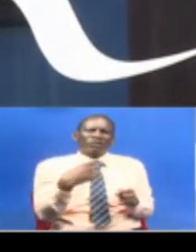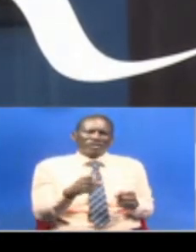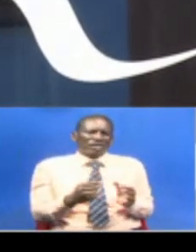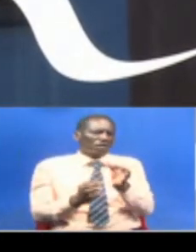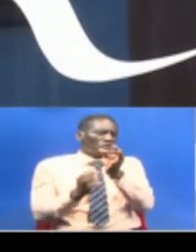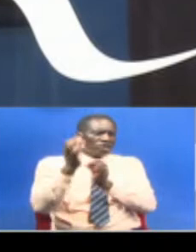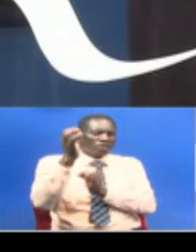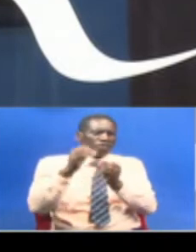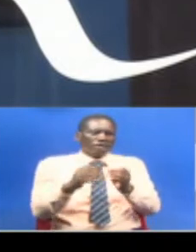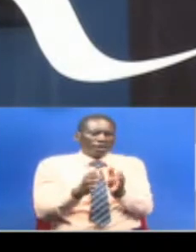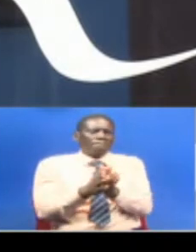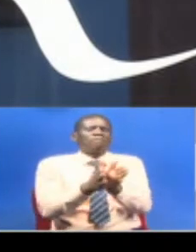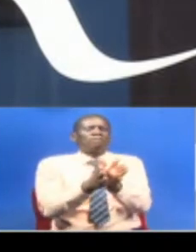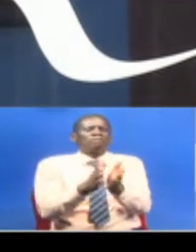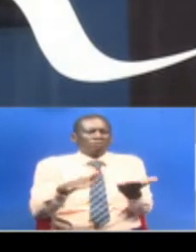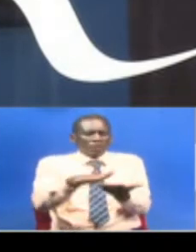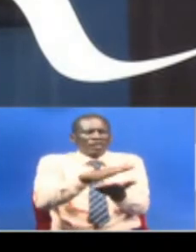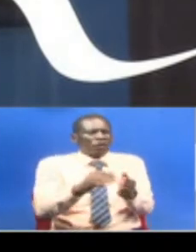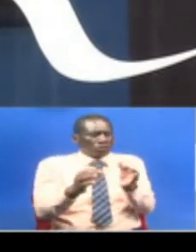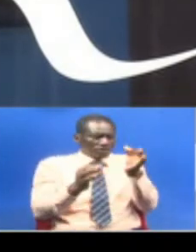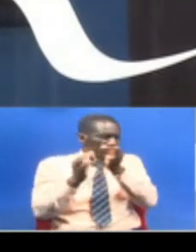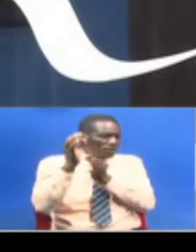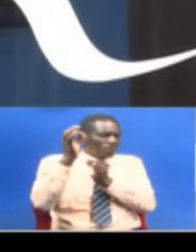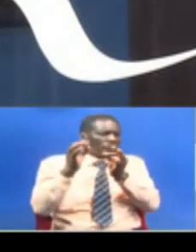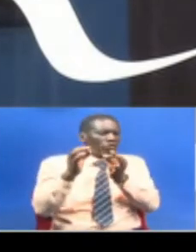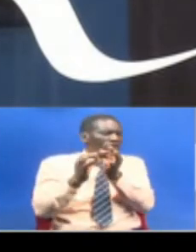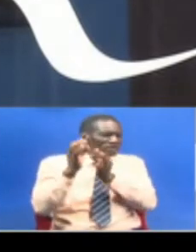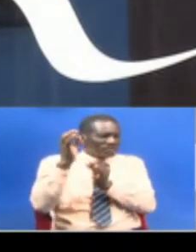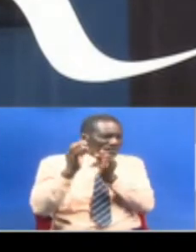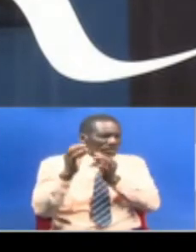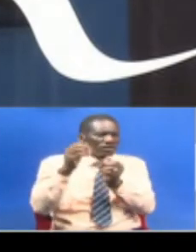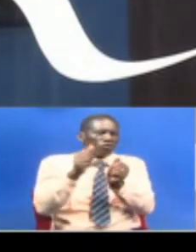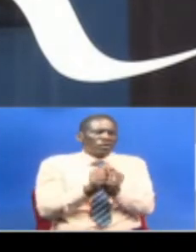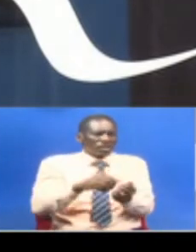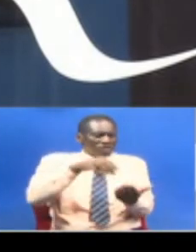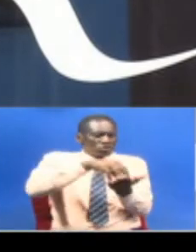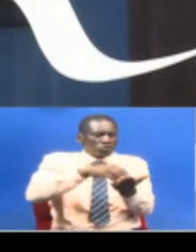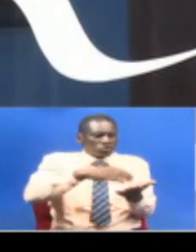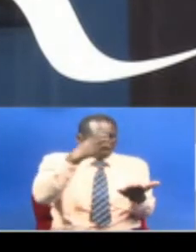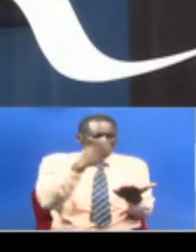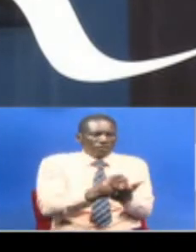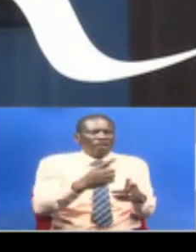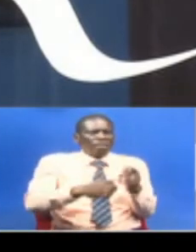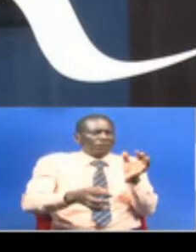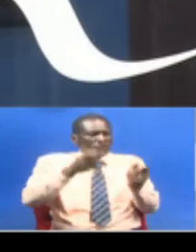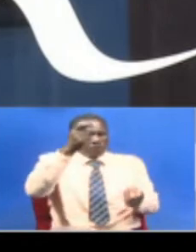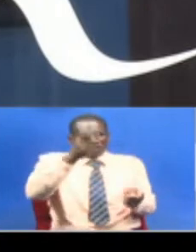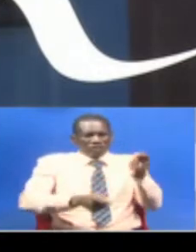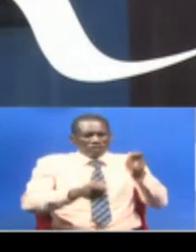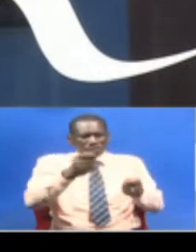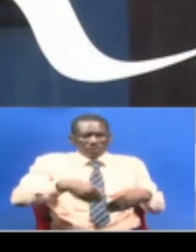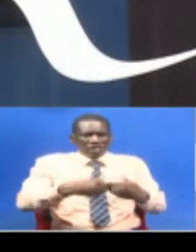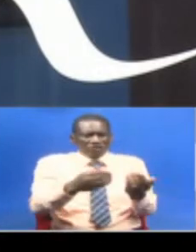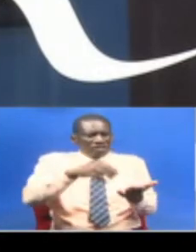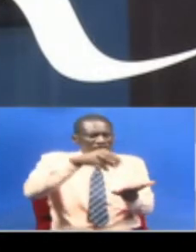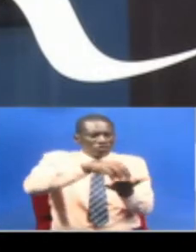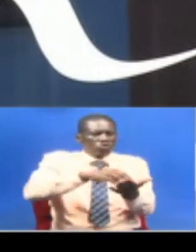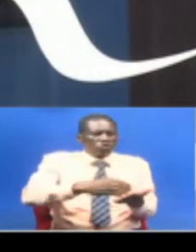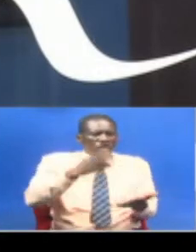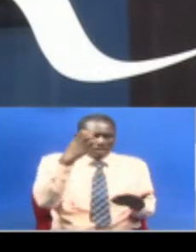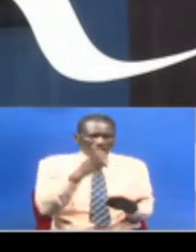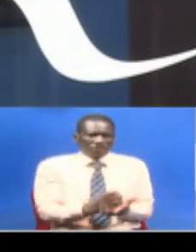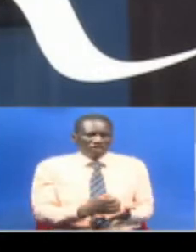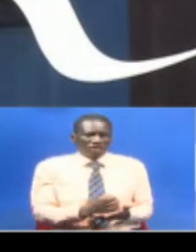dependent largely on circumstantial evidence. But for the convictions that were had, the circumstantial evidence